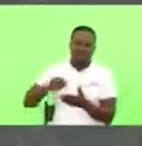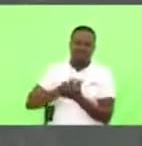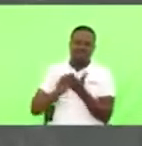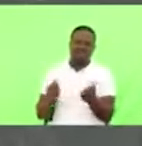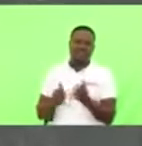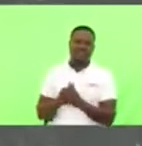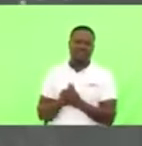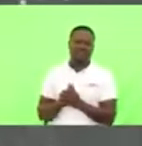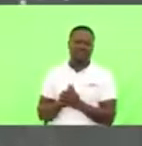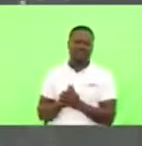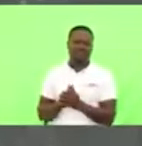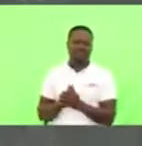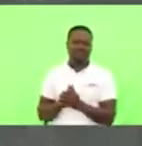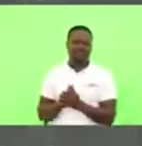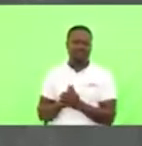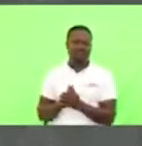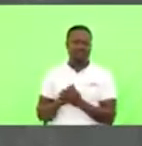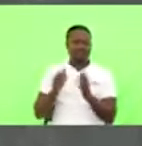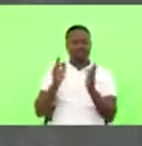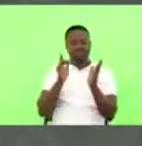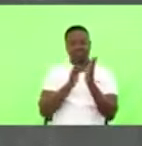Jesus himself